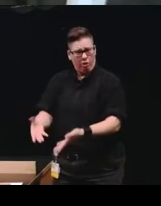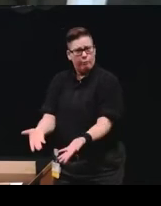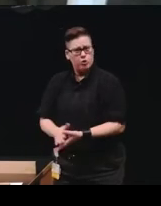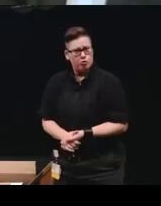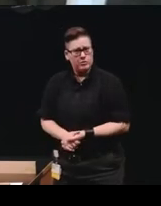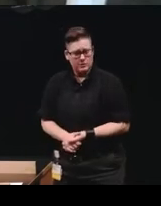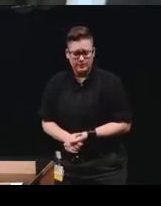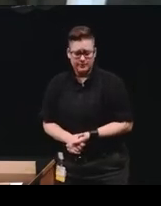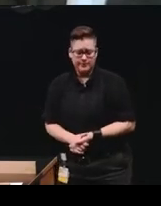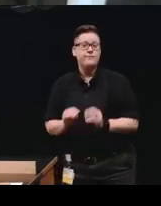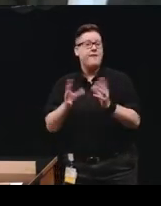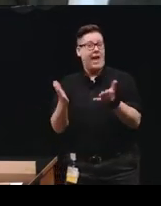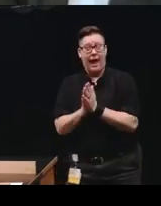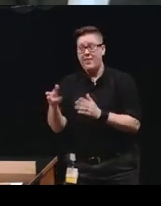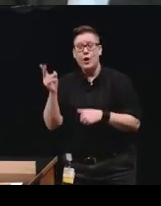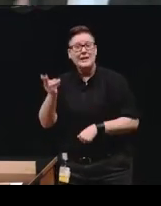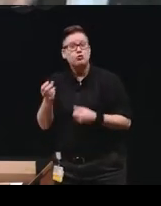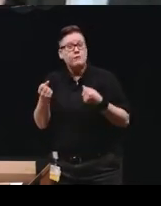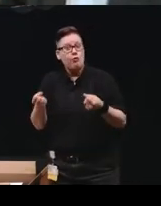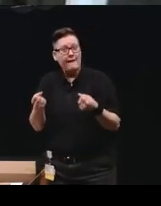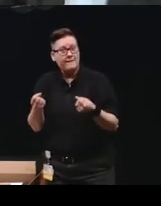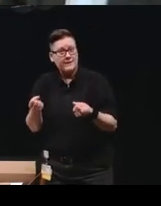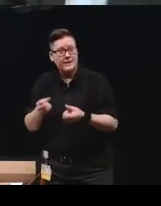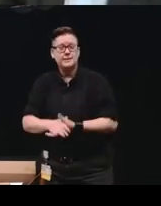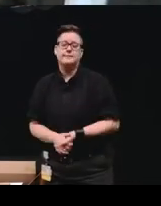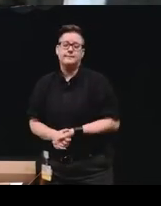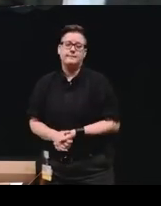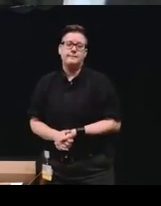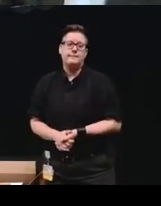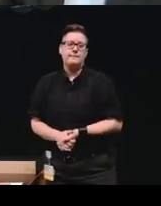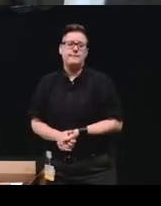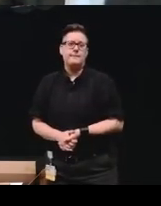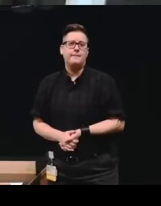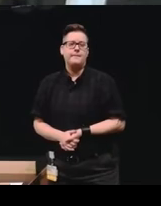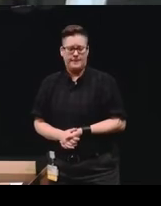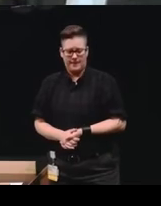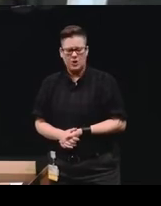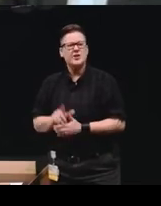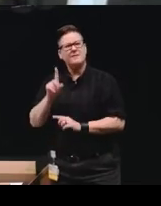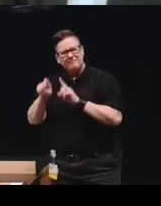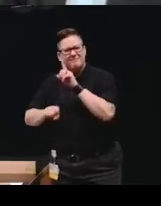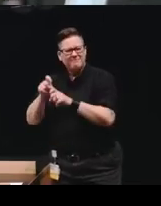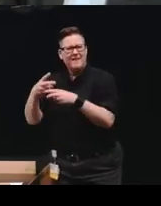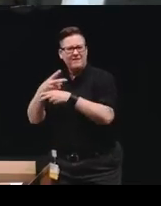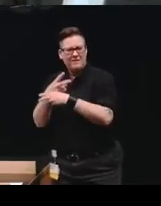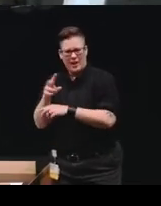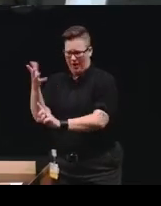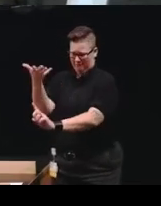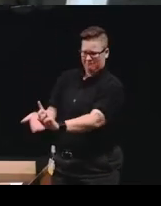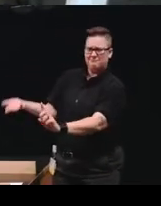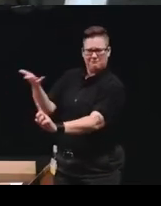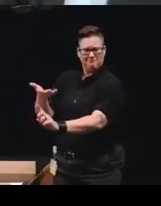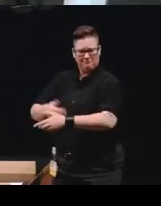Obviously, ask about driving history. And as part of the social history, in essentially every